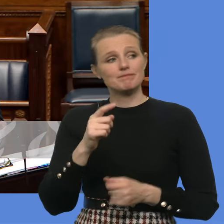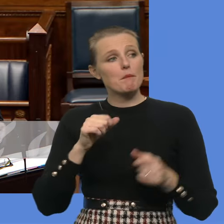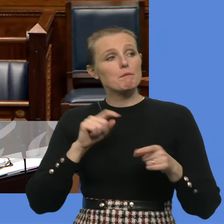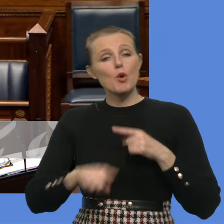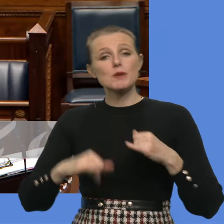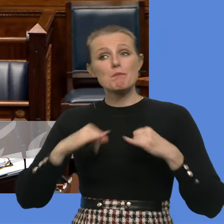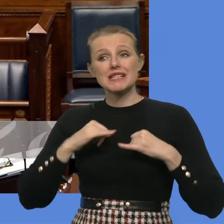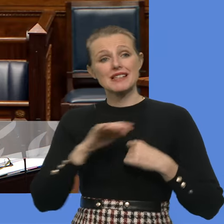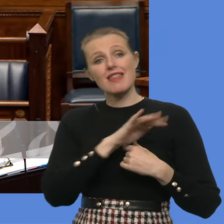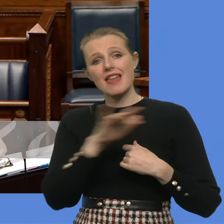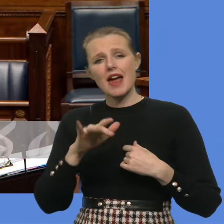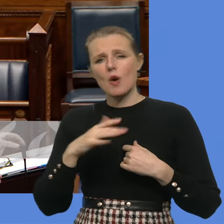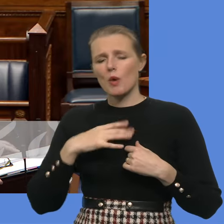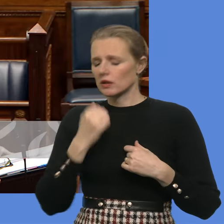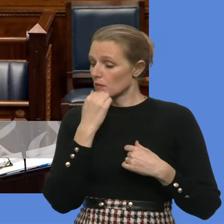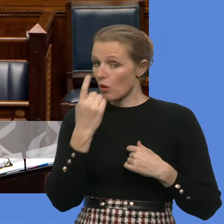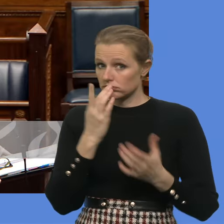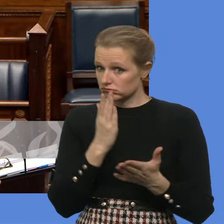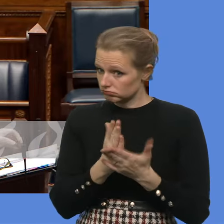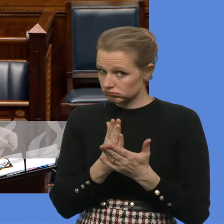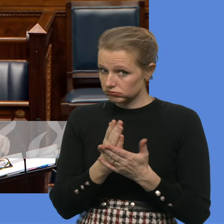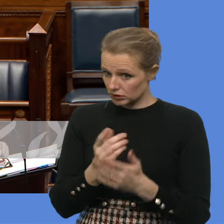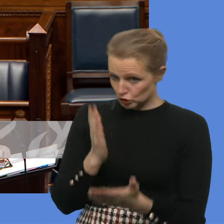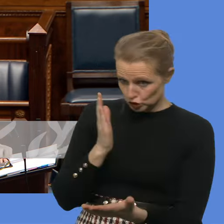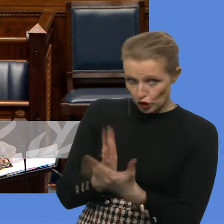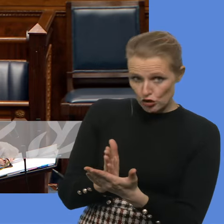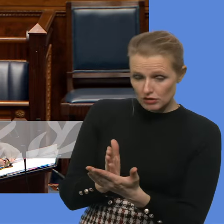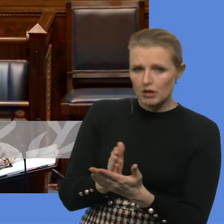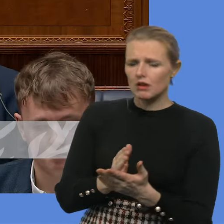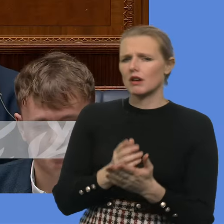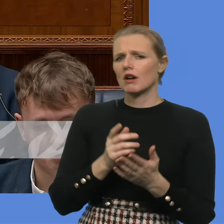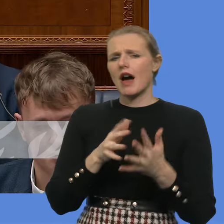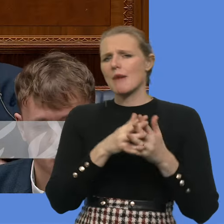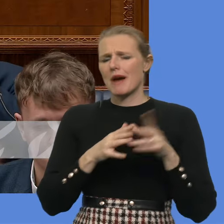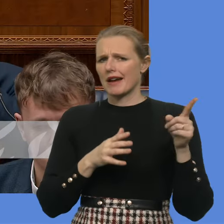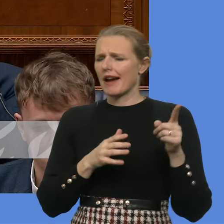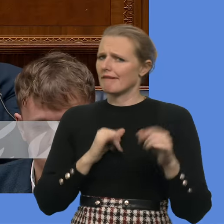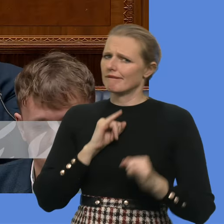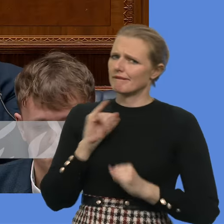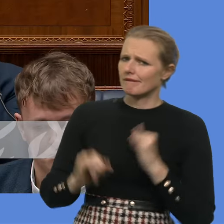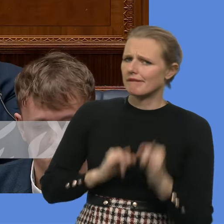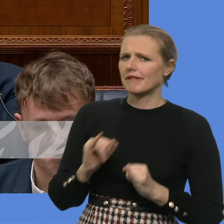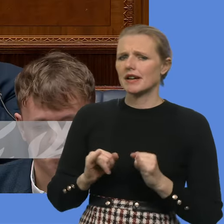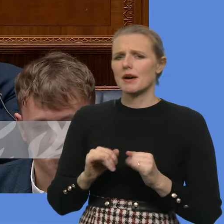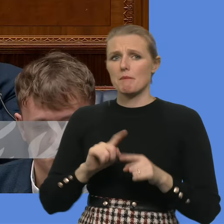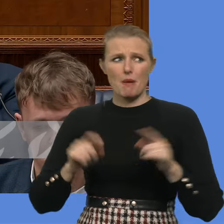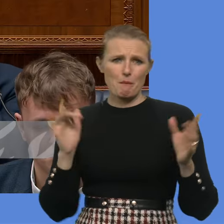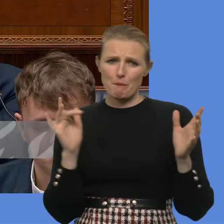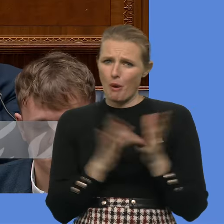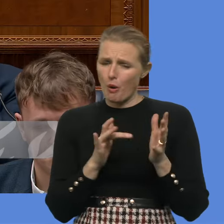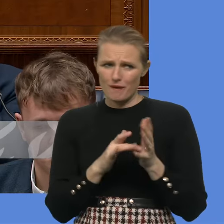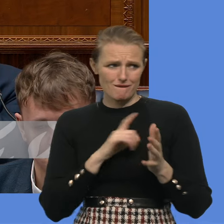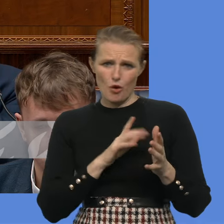as much certainty as they can get in terms of their investment decisions. And of course, the United States has been a very critical trading partner and also inward